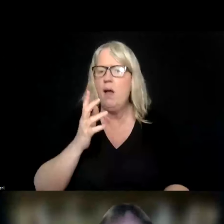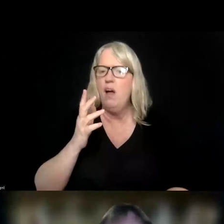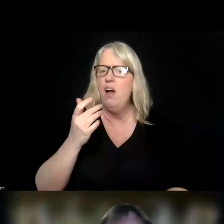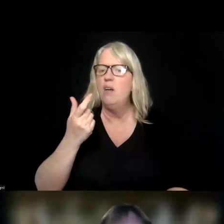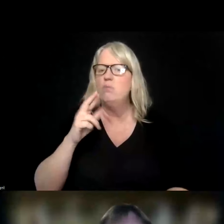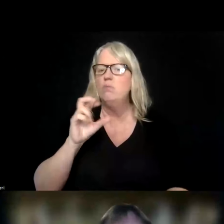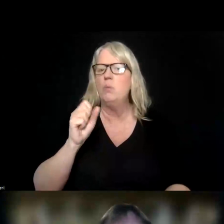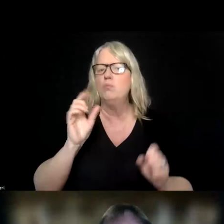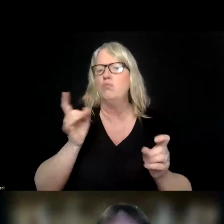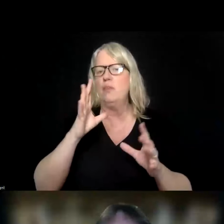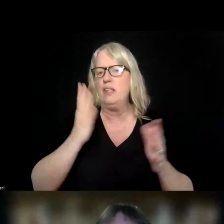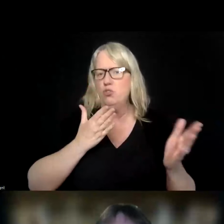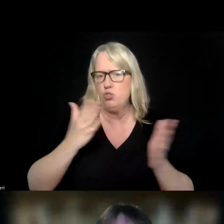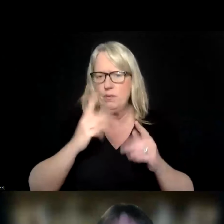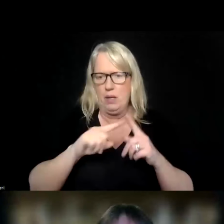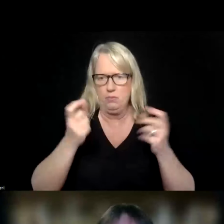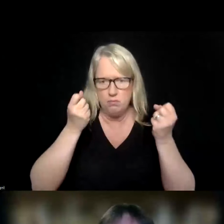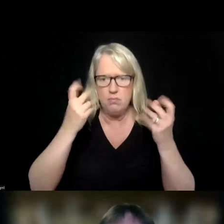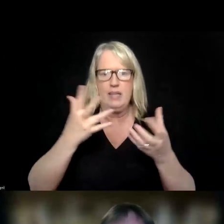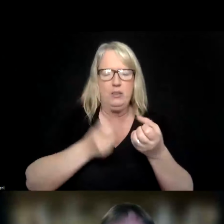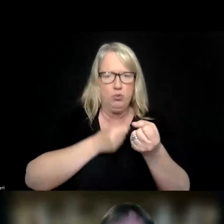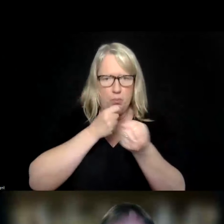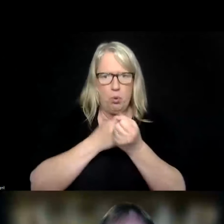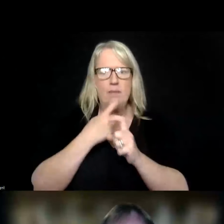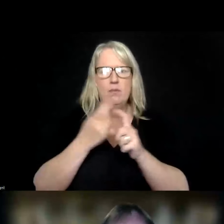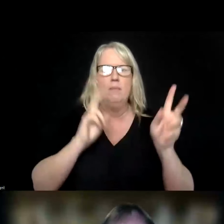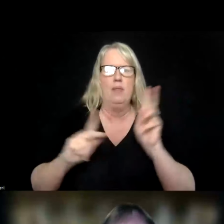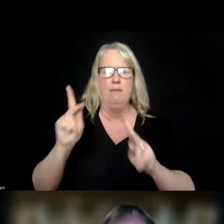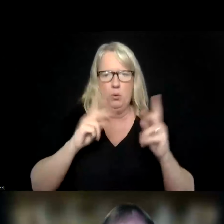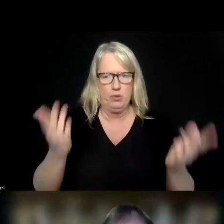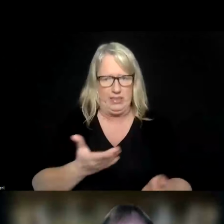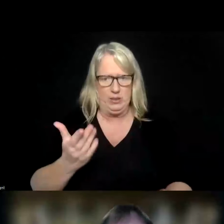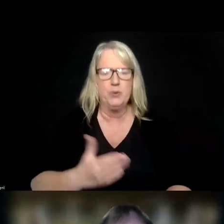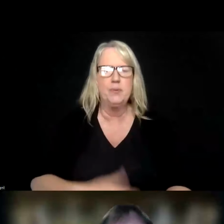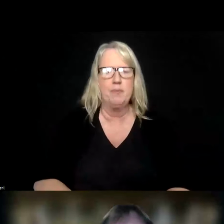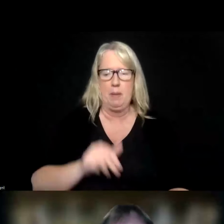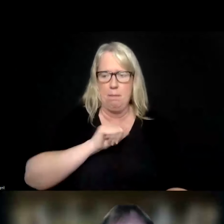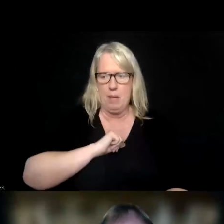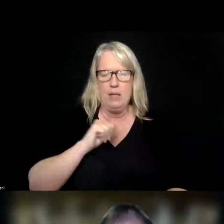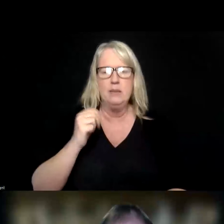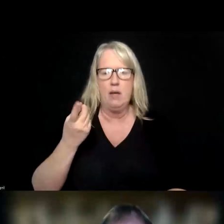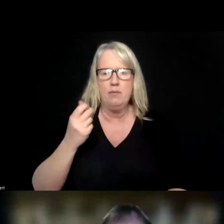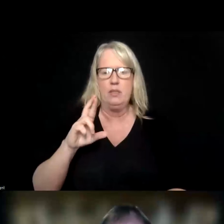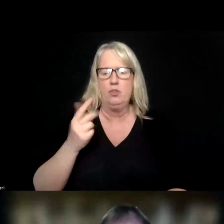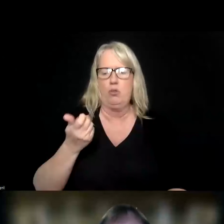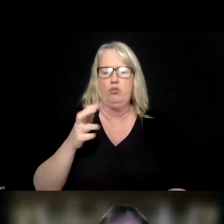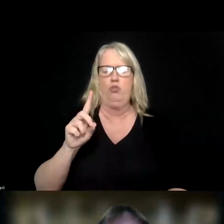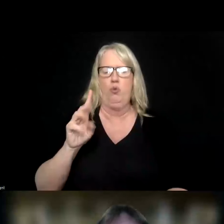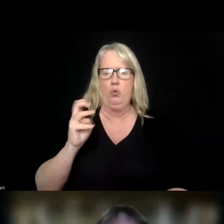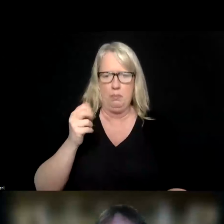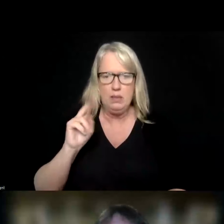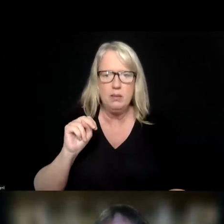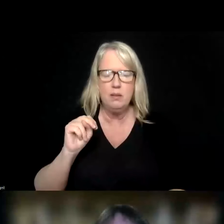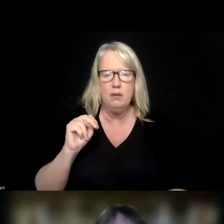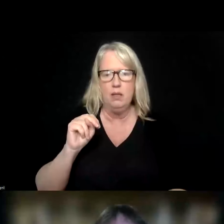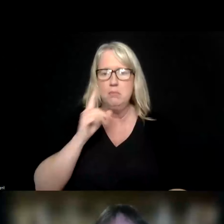many of y'all are aware, and we got a lot of support from folks here. Myself and Dr. Goldman